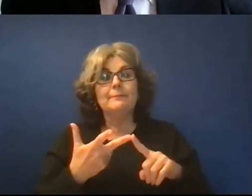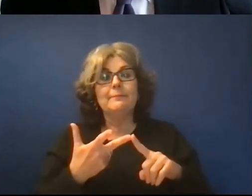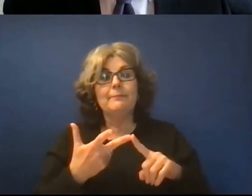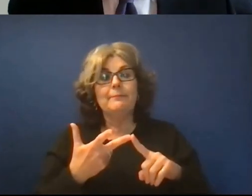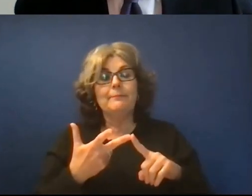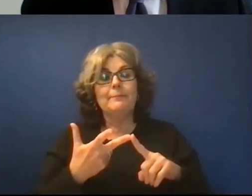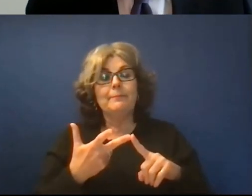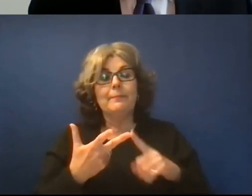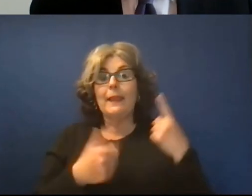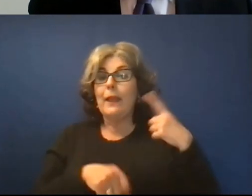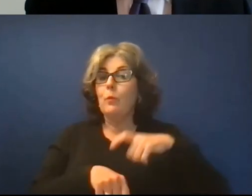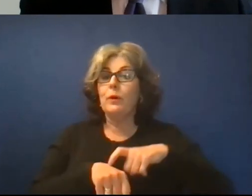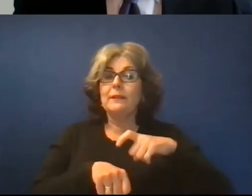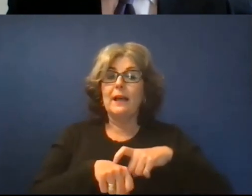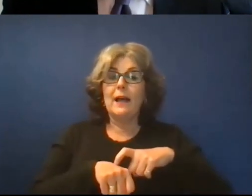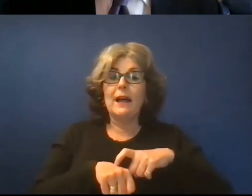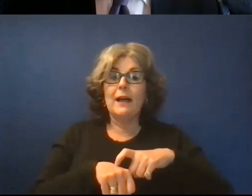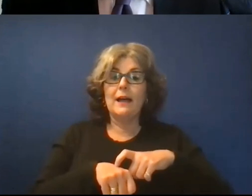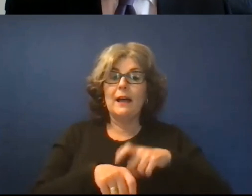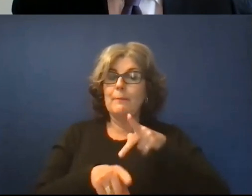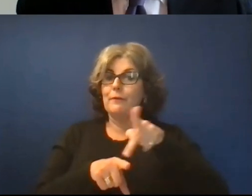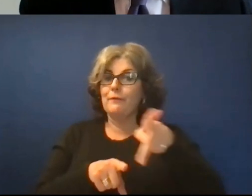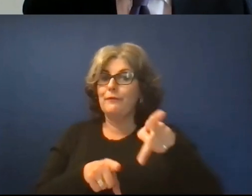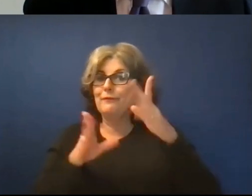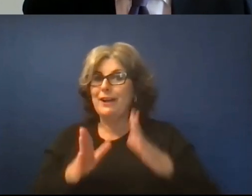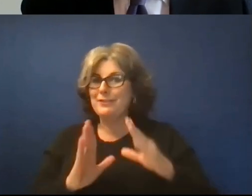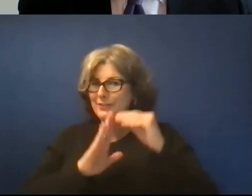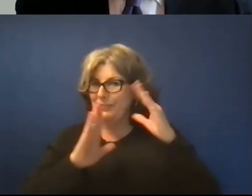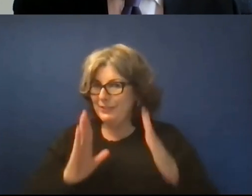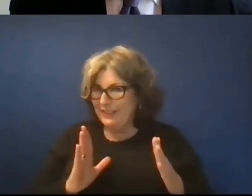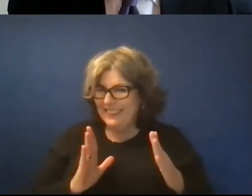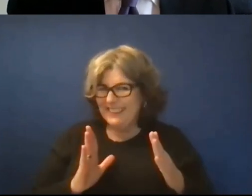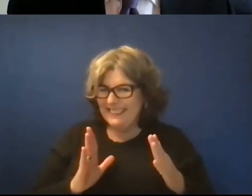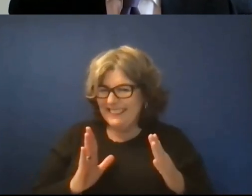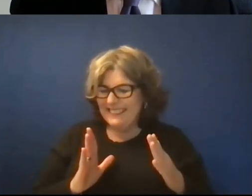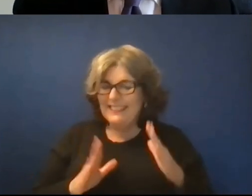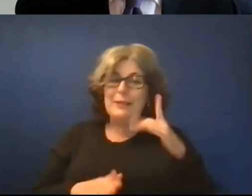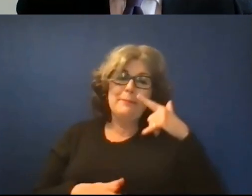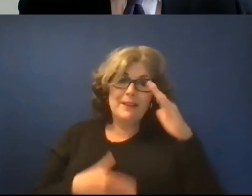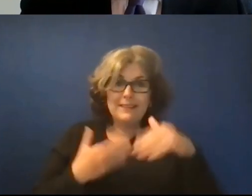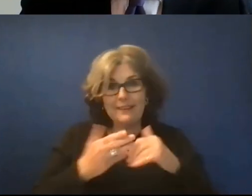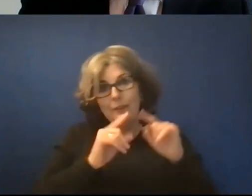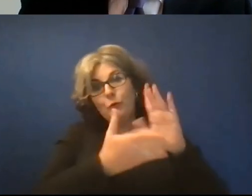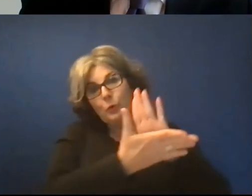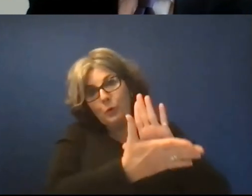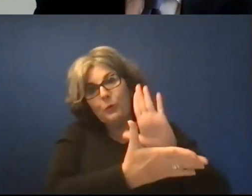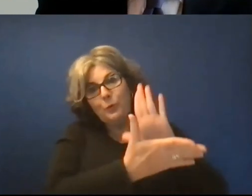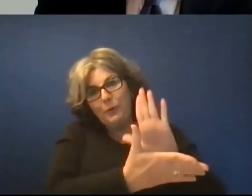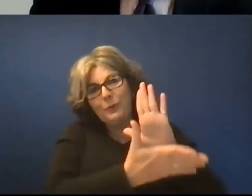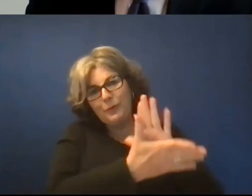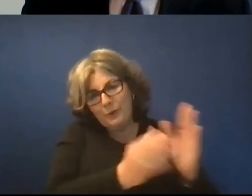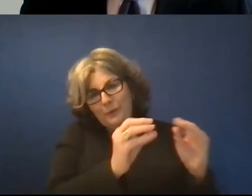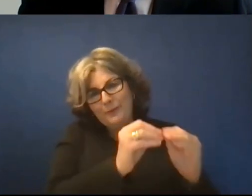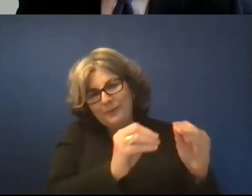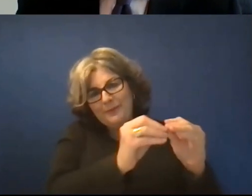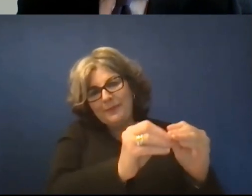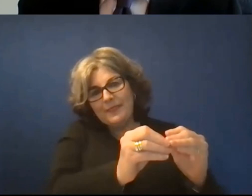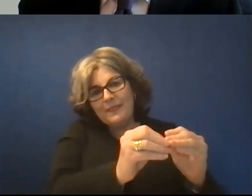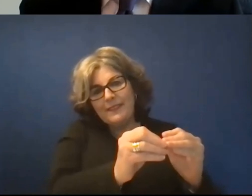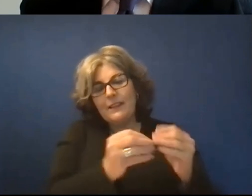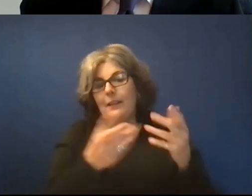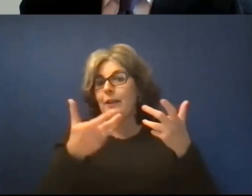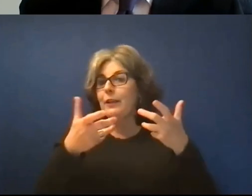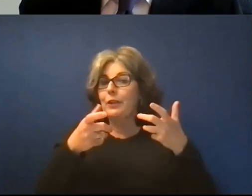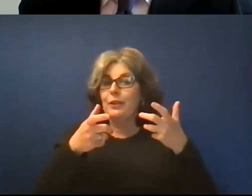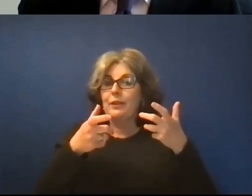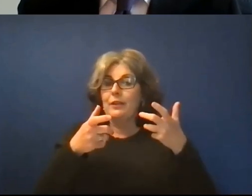basically one time I called myself a professional student. Because all I did was go to school. So it's like, you don't want to go to,